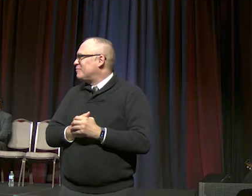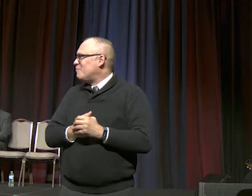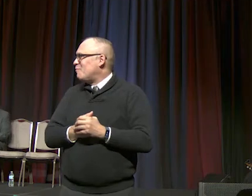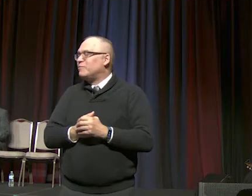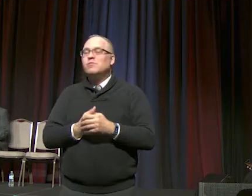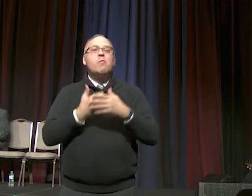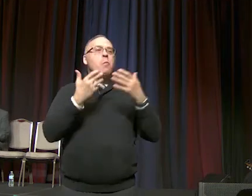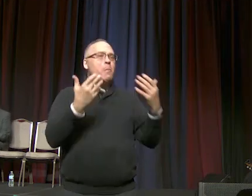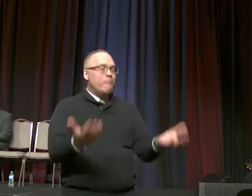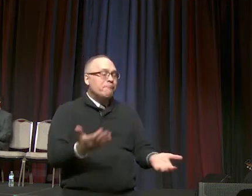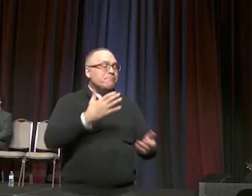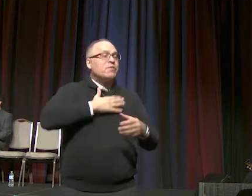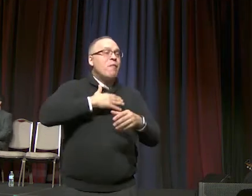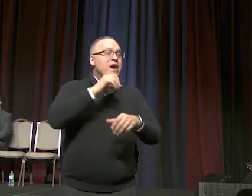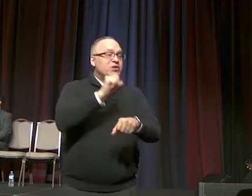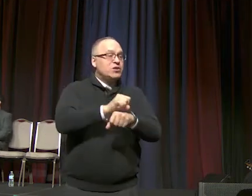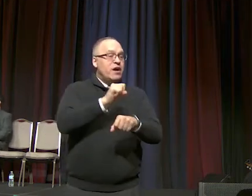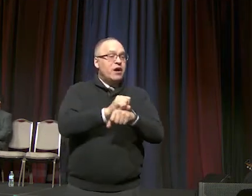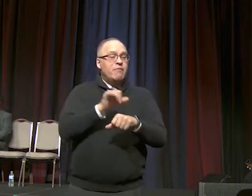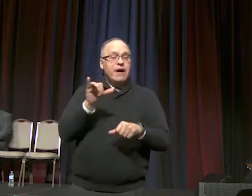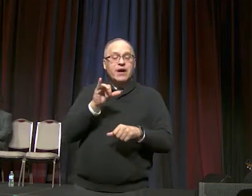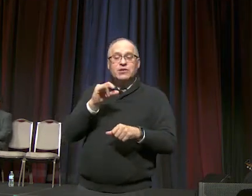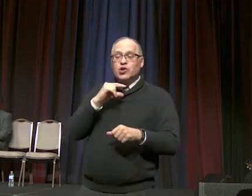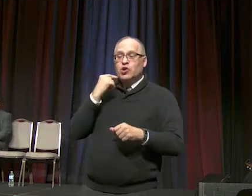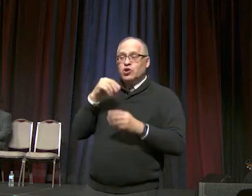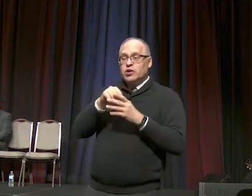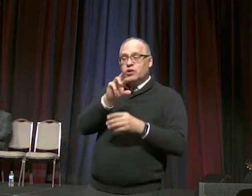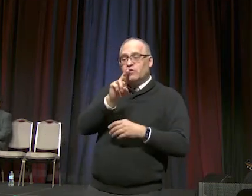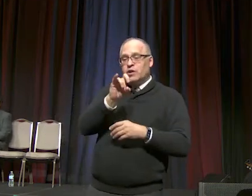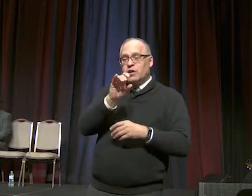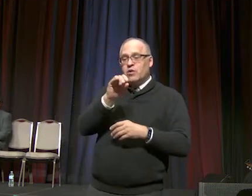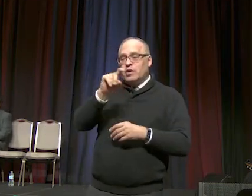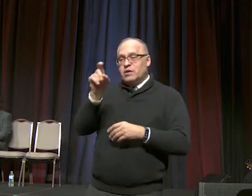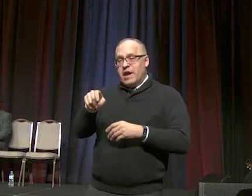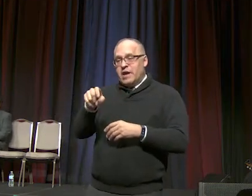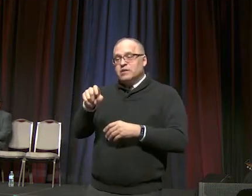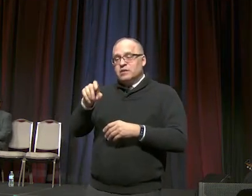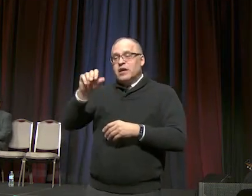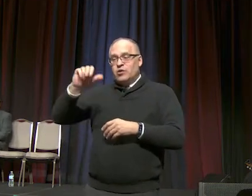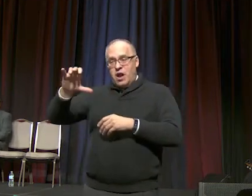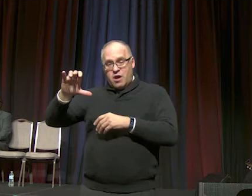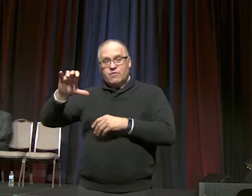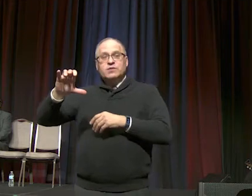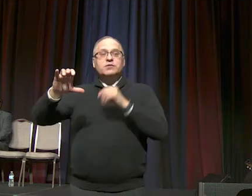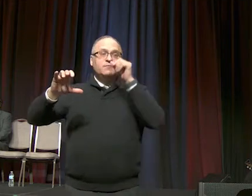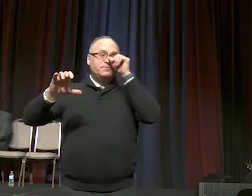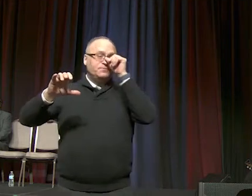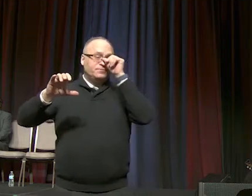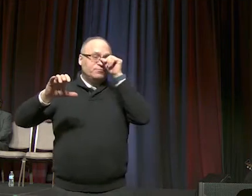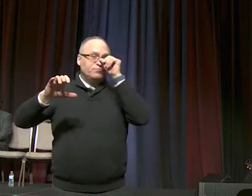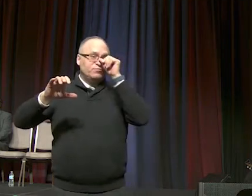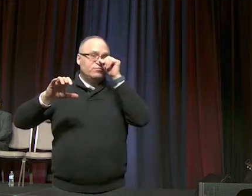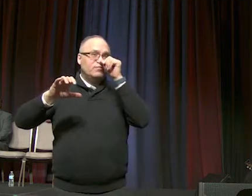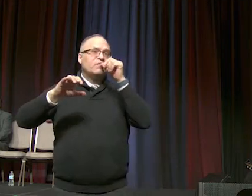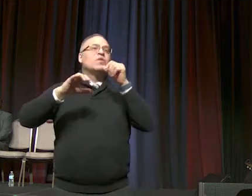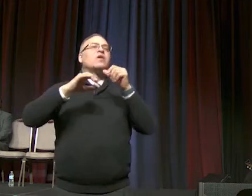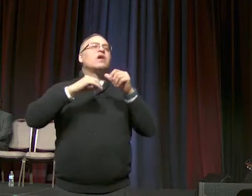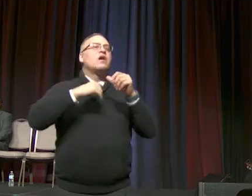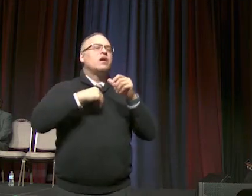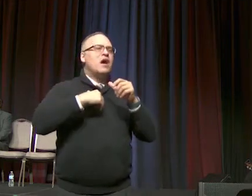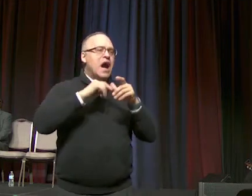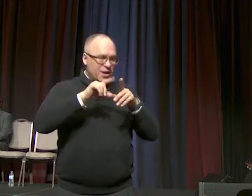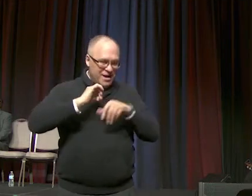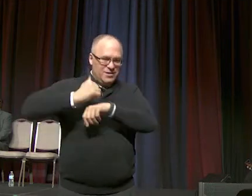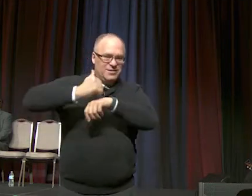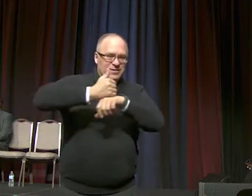So my job as clergy in the Rio, Texas conference, I start new worshiping communities. So